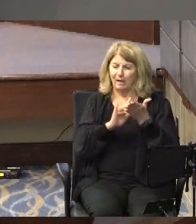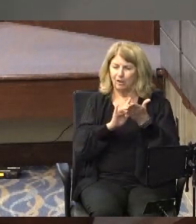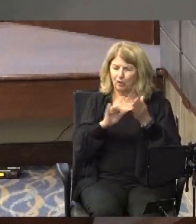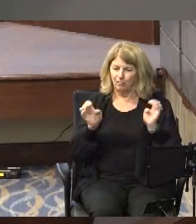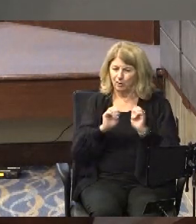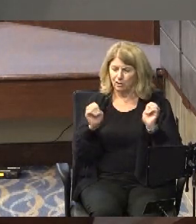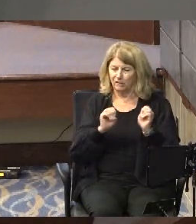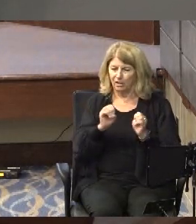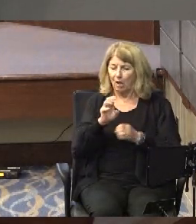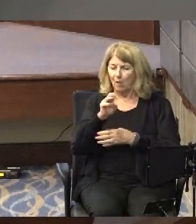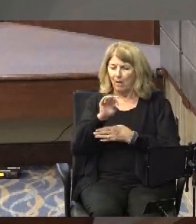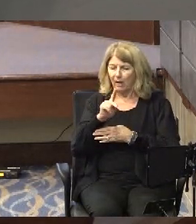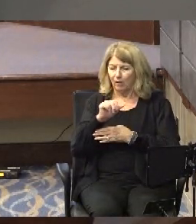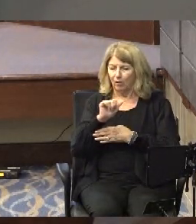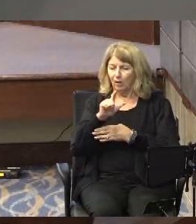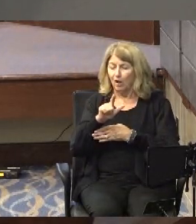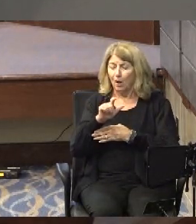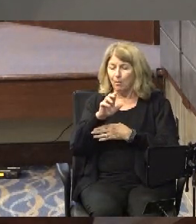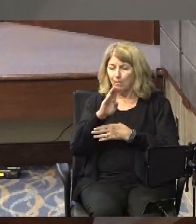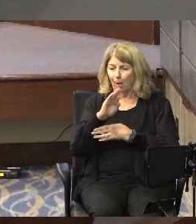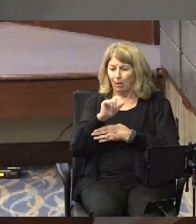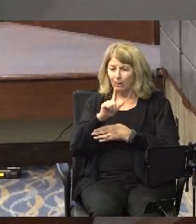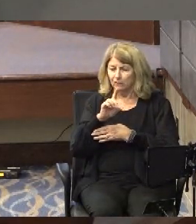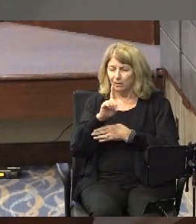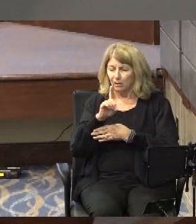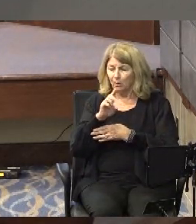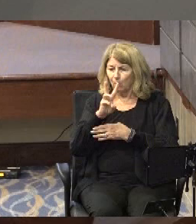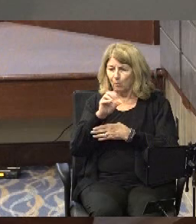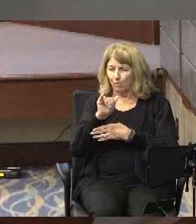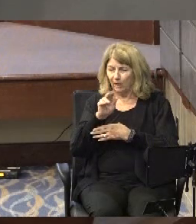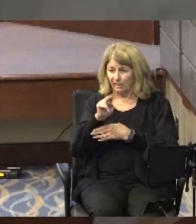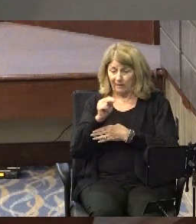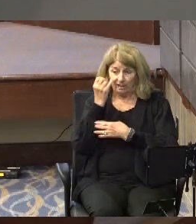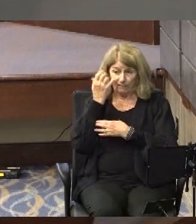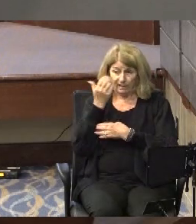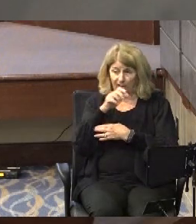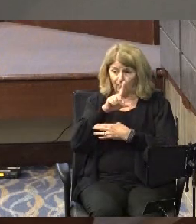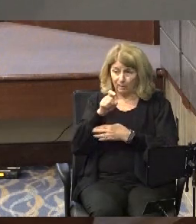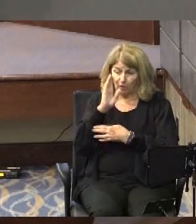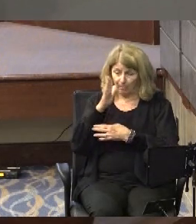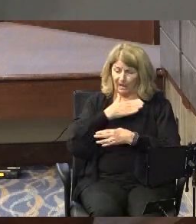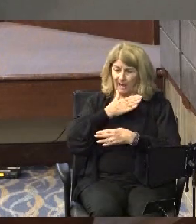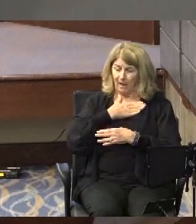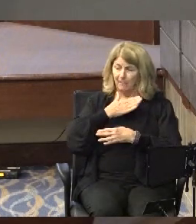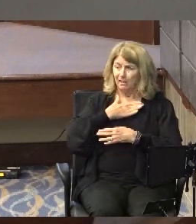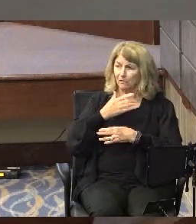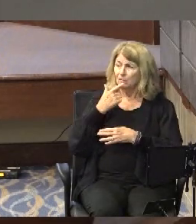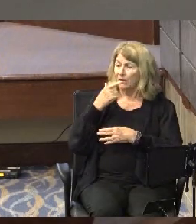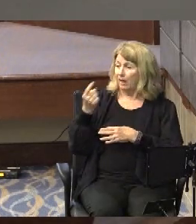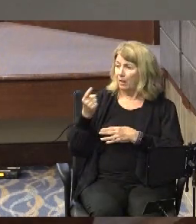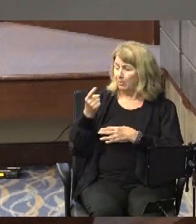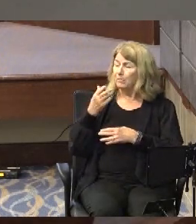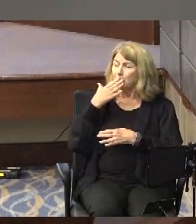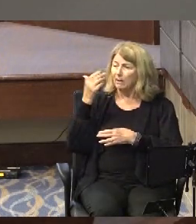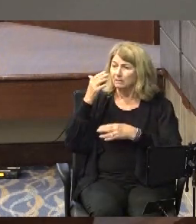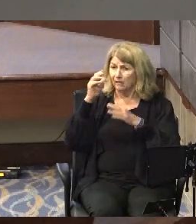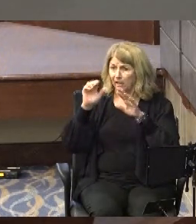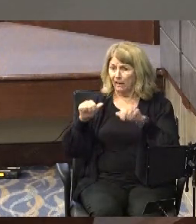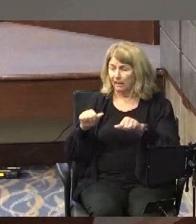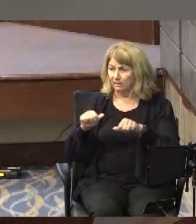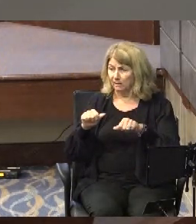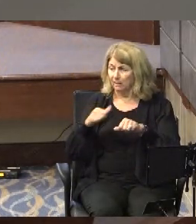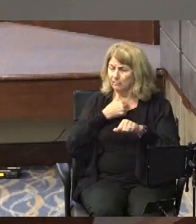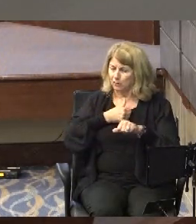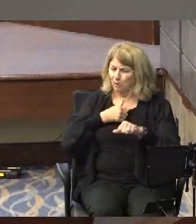y'all have any questions, I would be happy to relay to him or answer them as best I can. Sorry to hear about